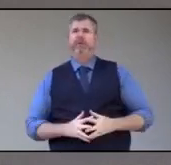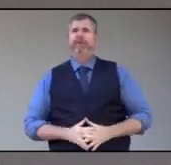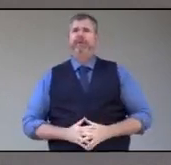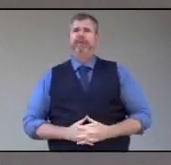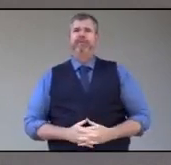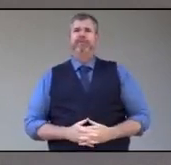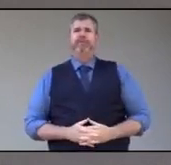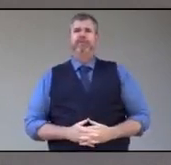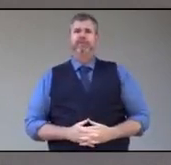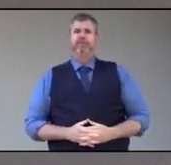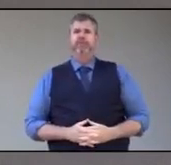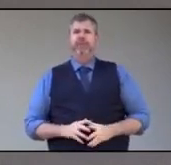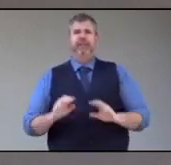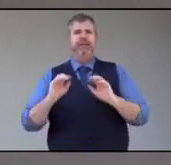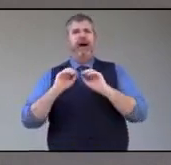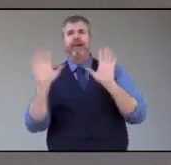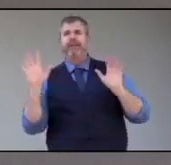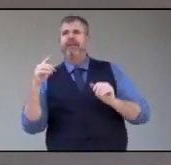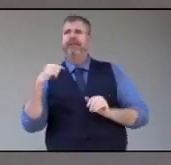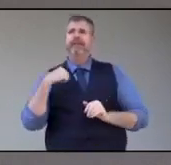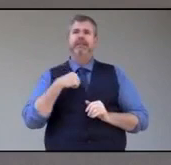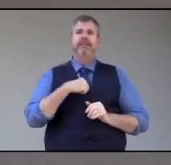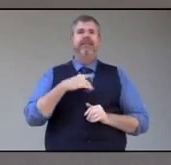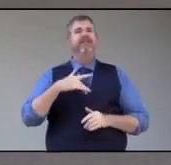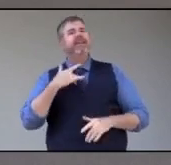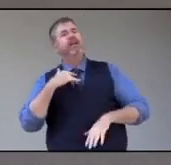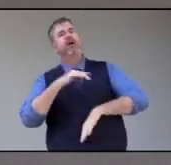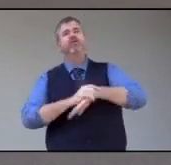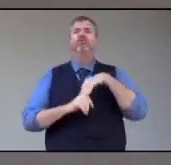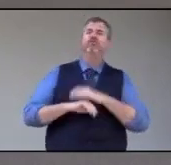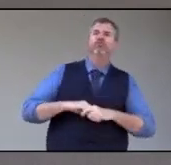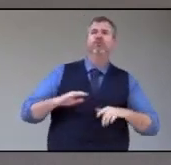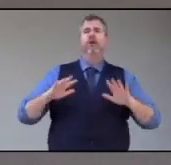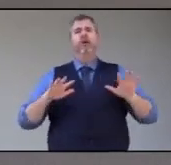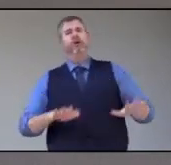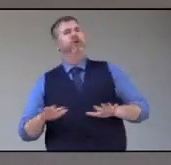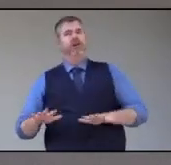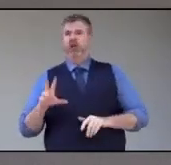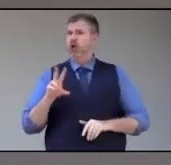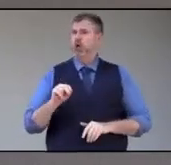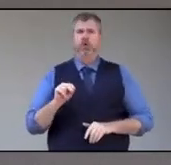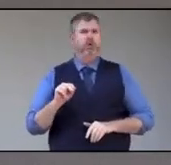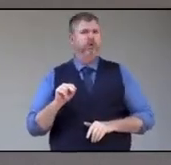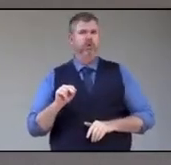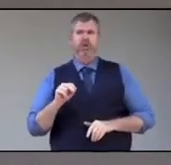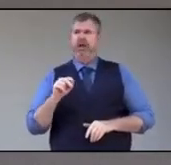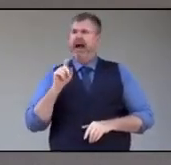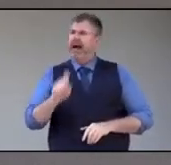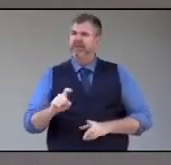the woods. We are in the thick of the woods, and we all need to redouble our efforts.